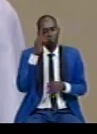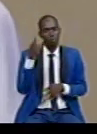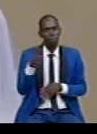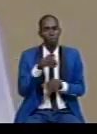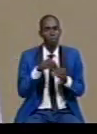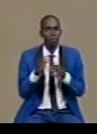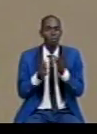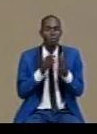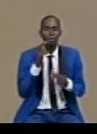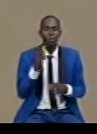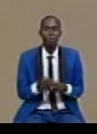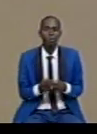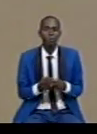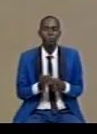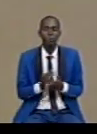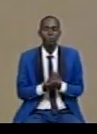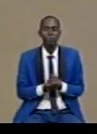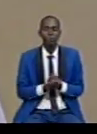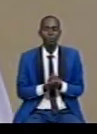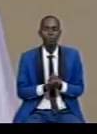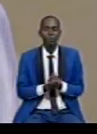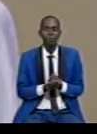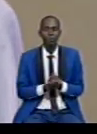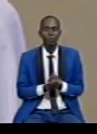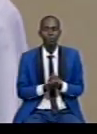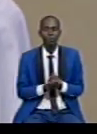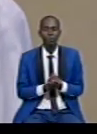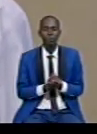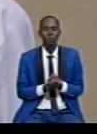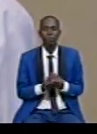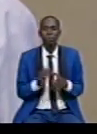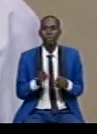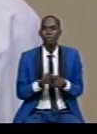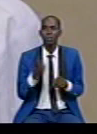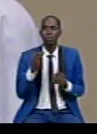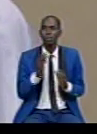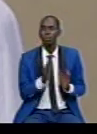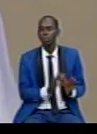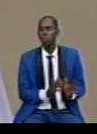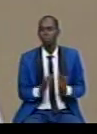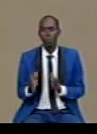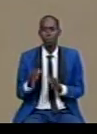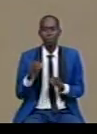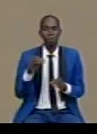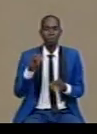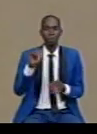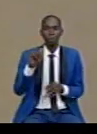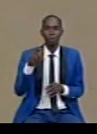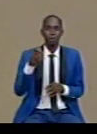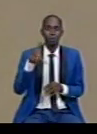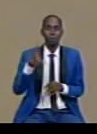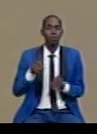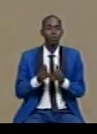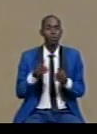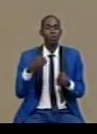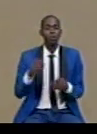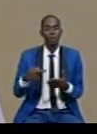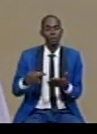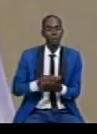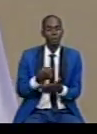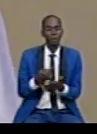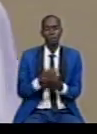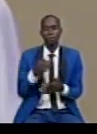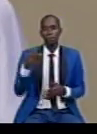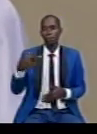Where the burial date was set, and they were preparing. But then April, that is Ghana Global Crusade, was just